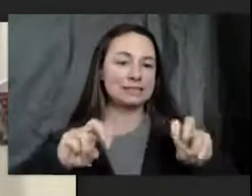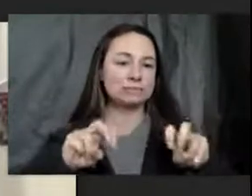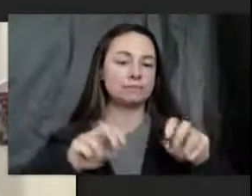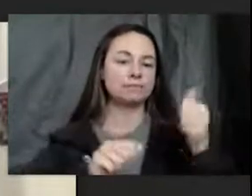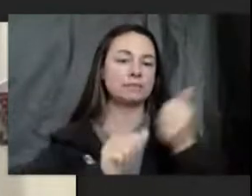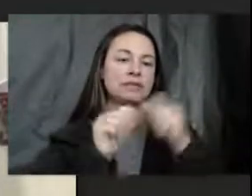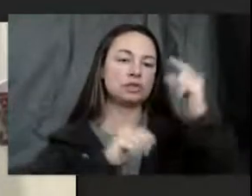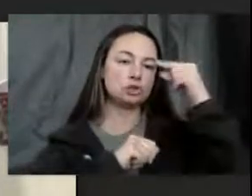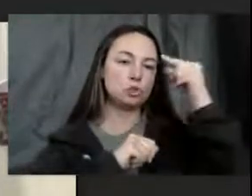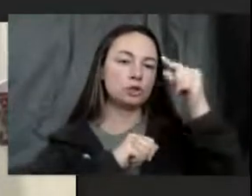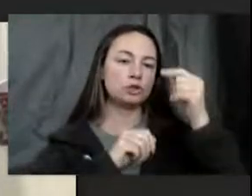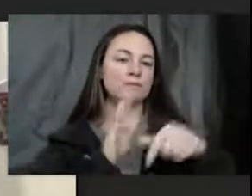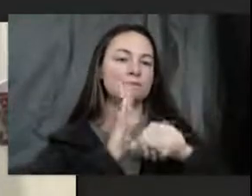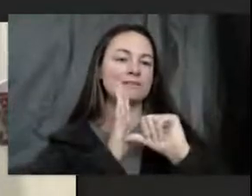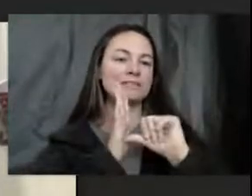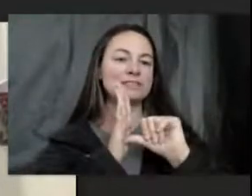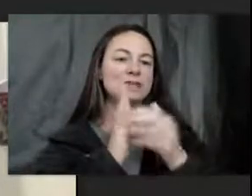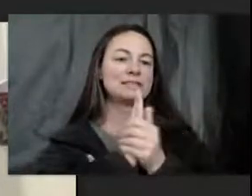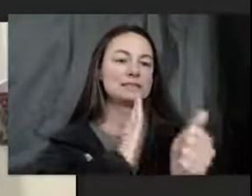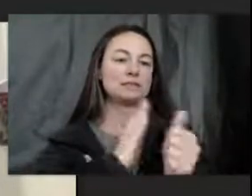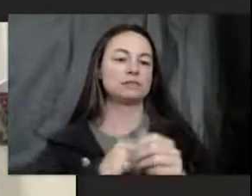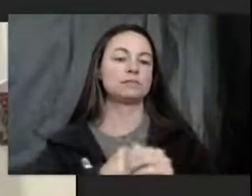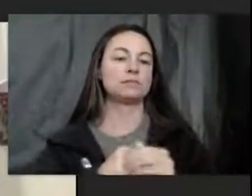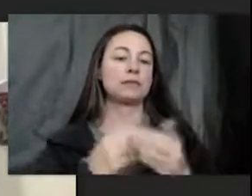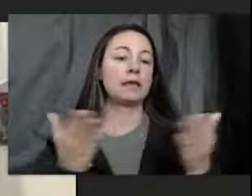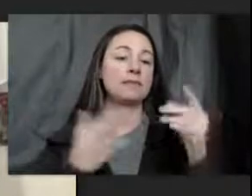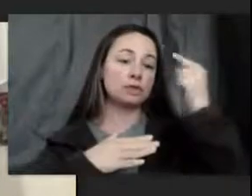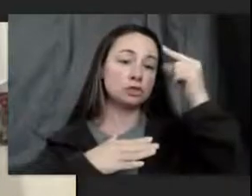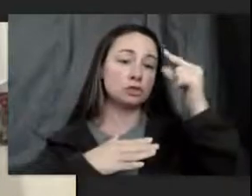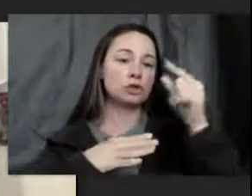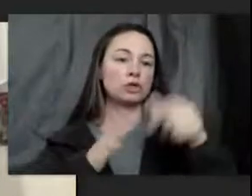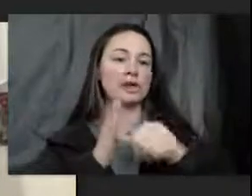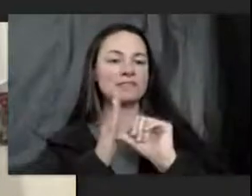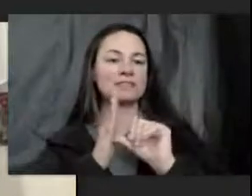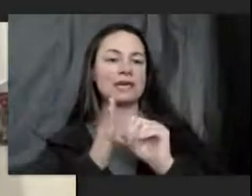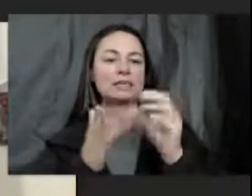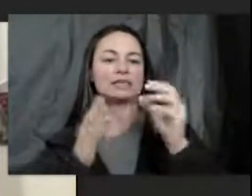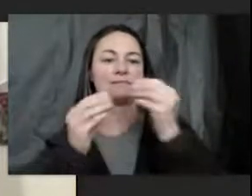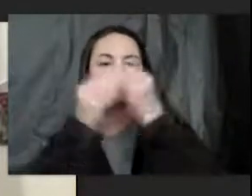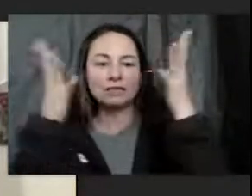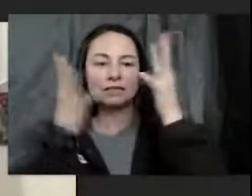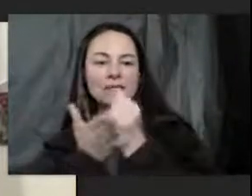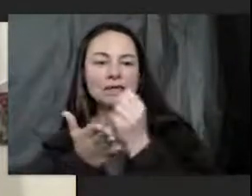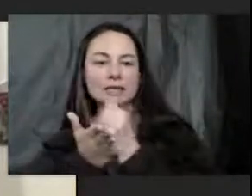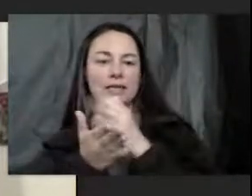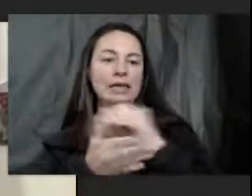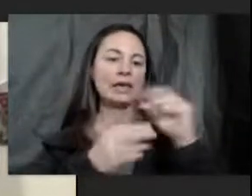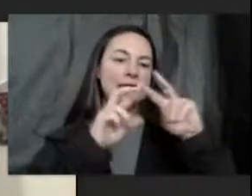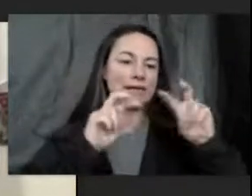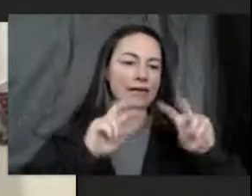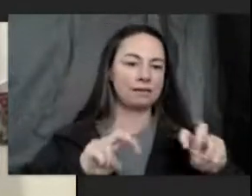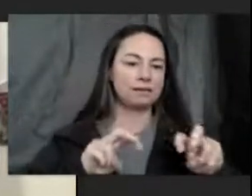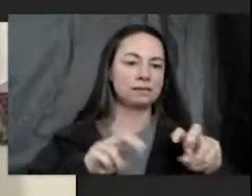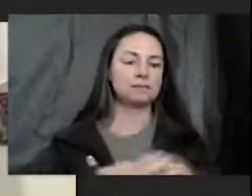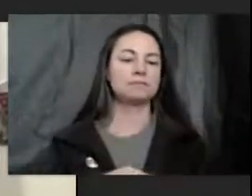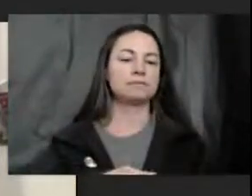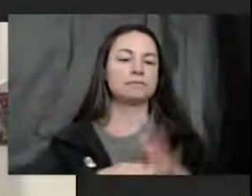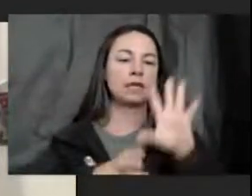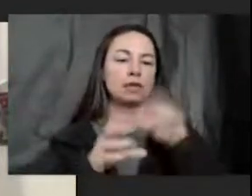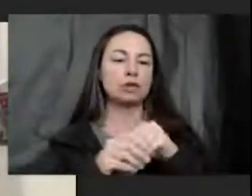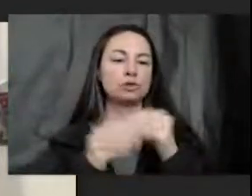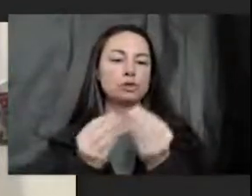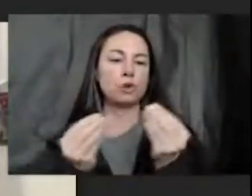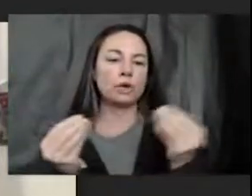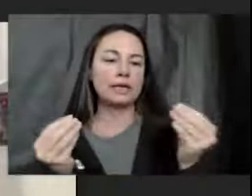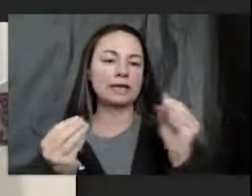emphasize different lab skills. This quarter, we've emphasized things like data collection and analysis. This includes organizing